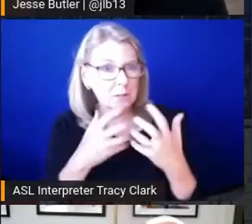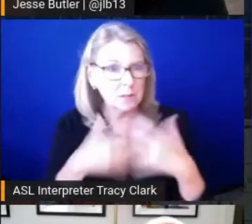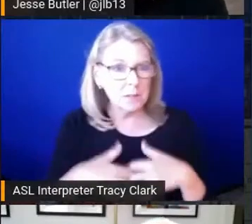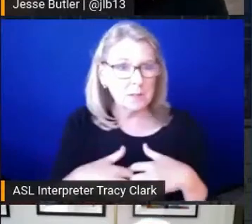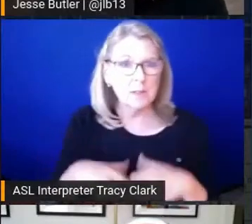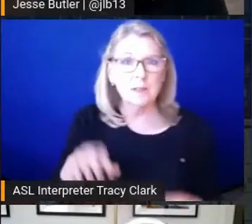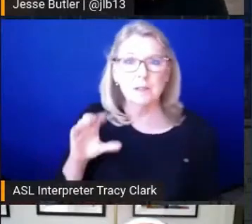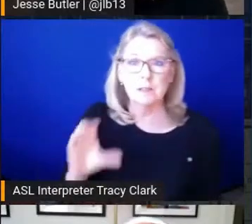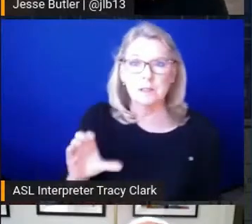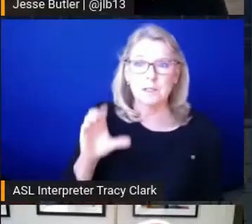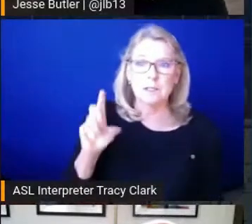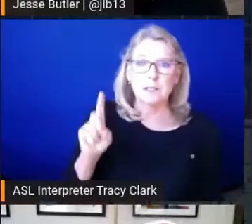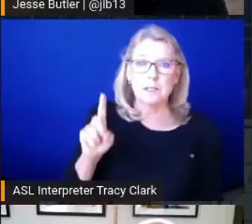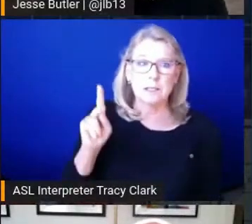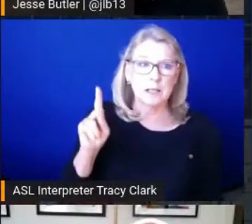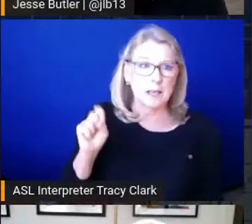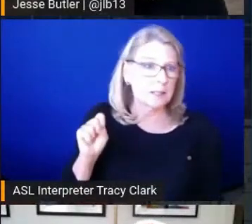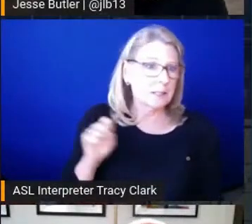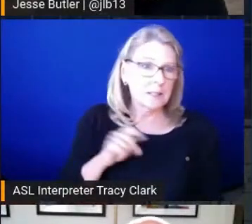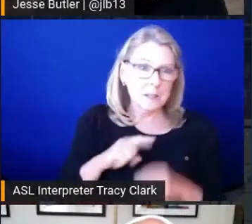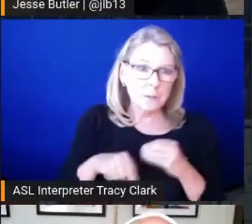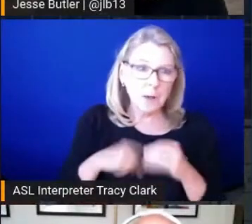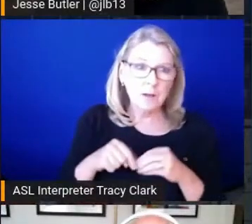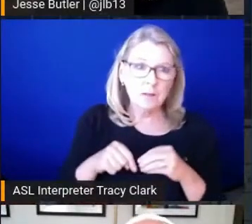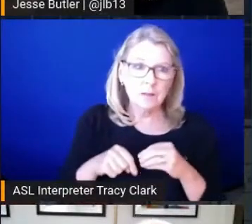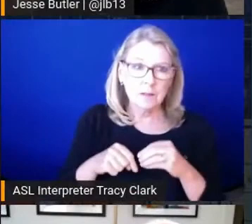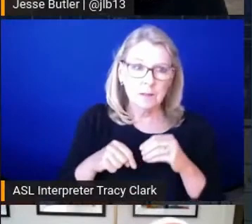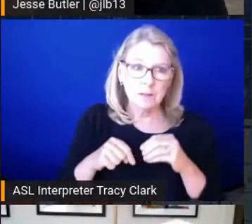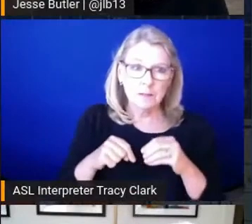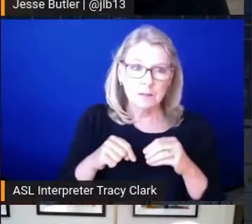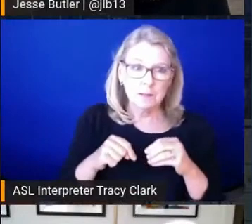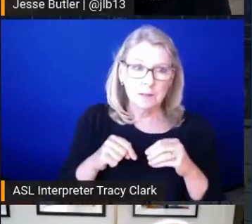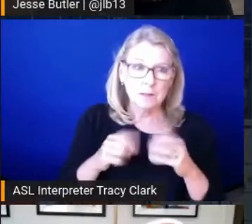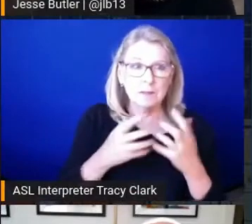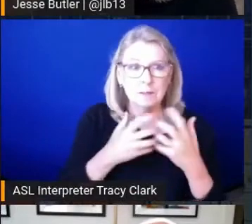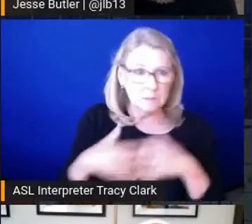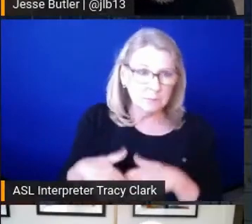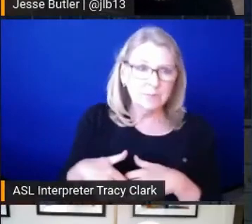Kubernetes API. So it's good synthesis.